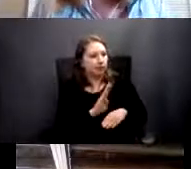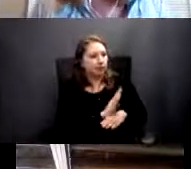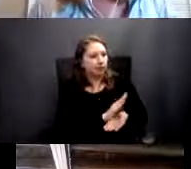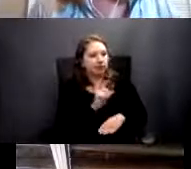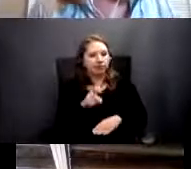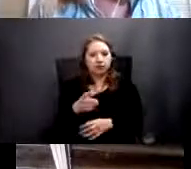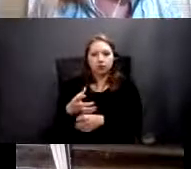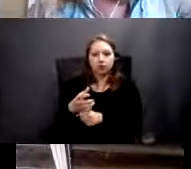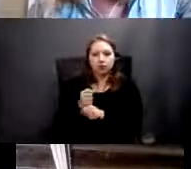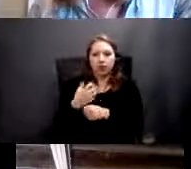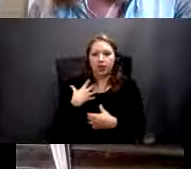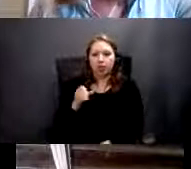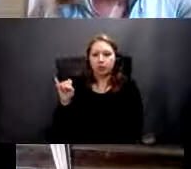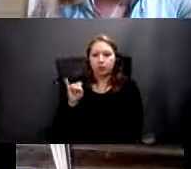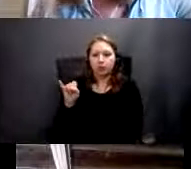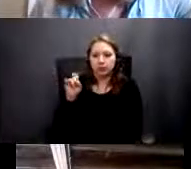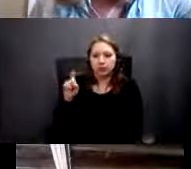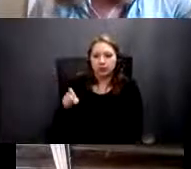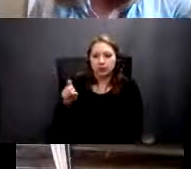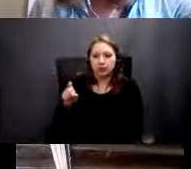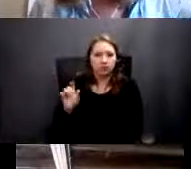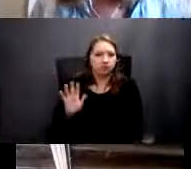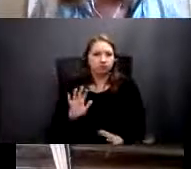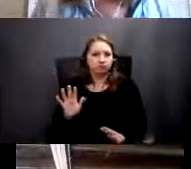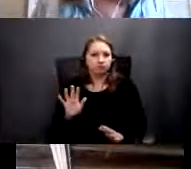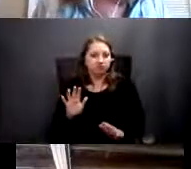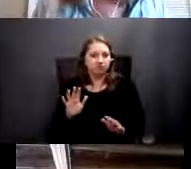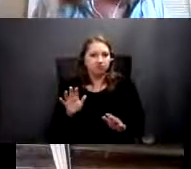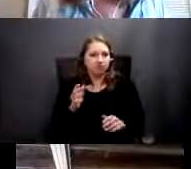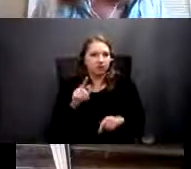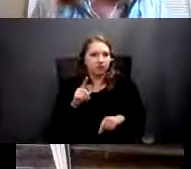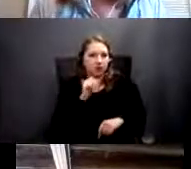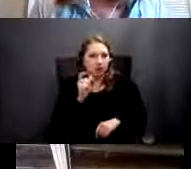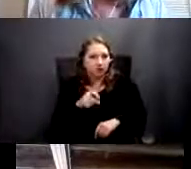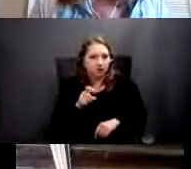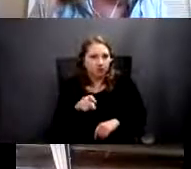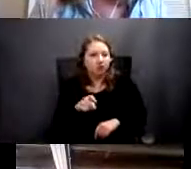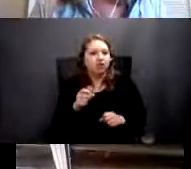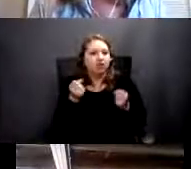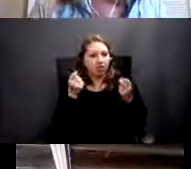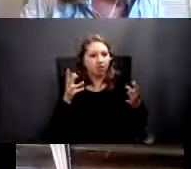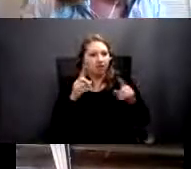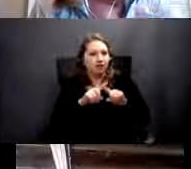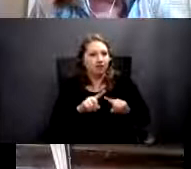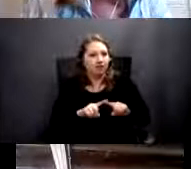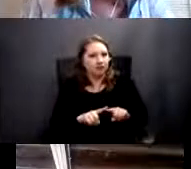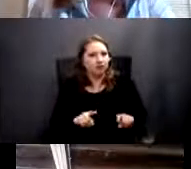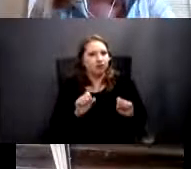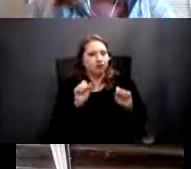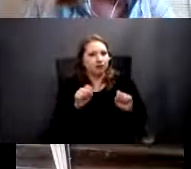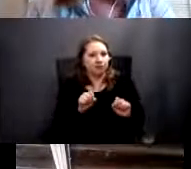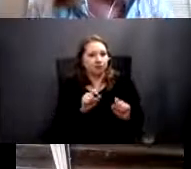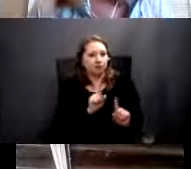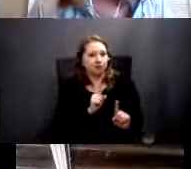insurance comparable with that's offered in a workplace. There are a lot of different ways you can get around